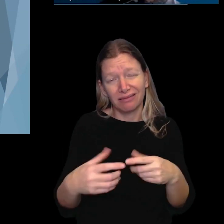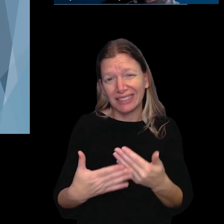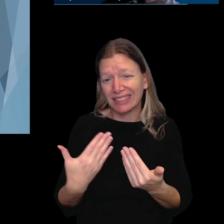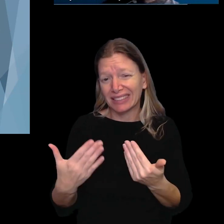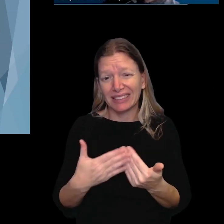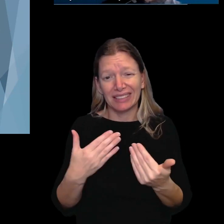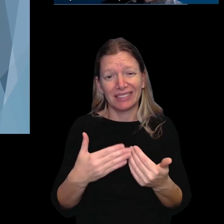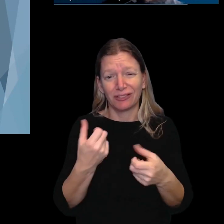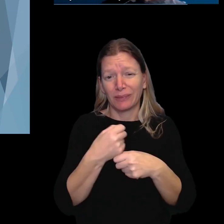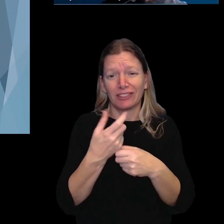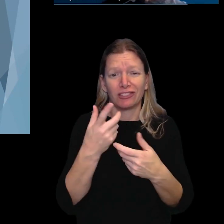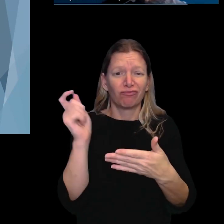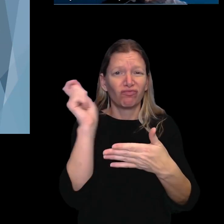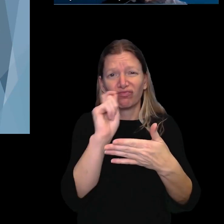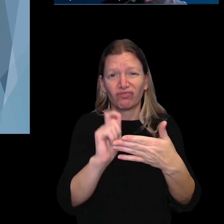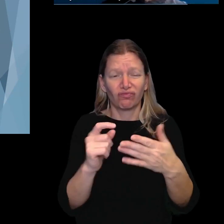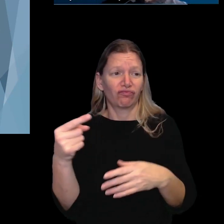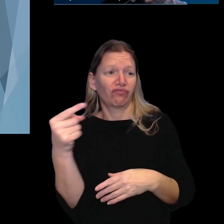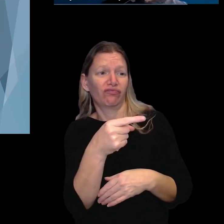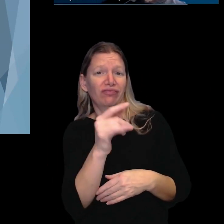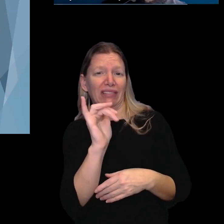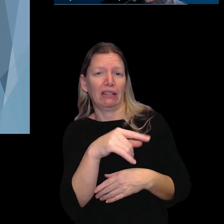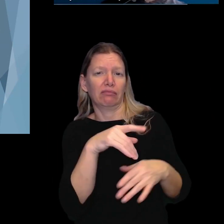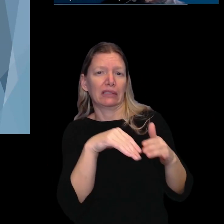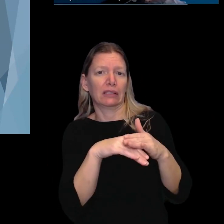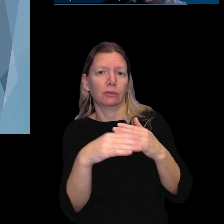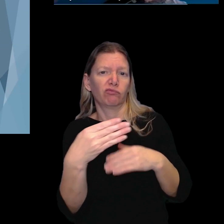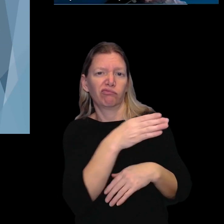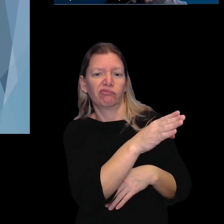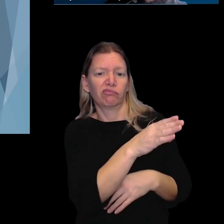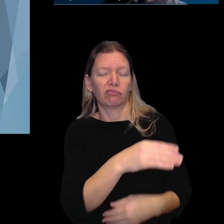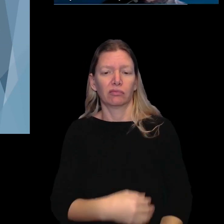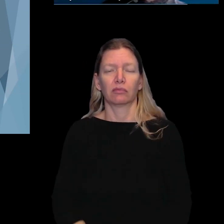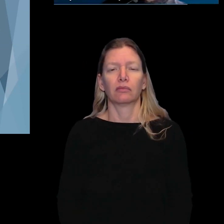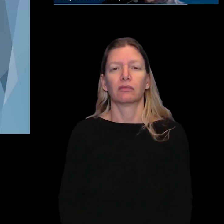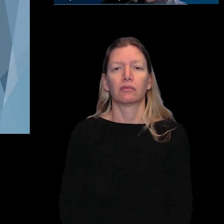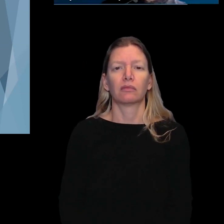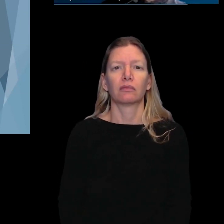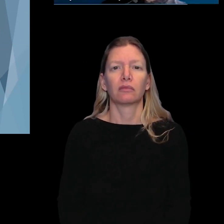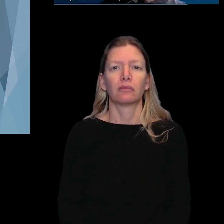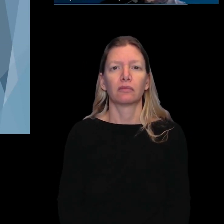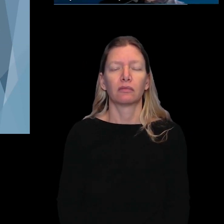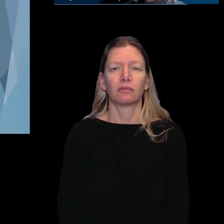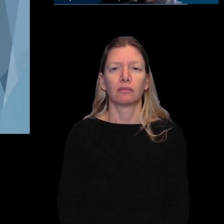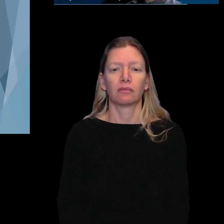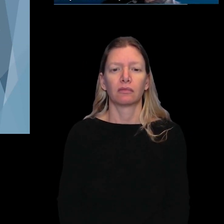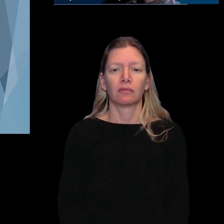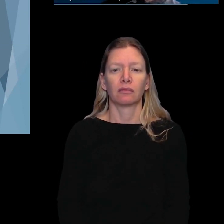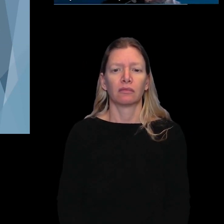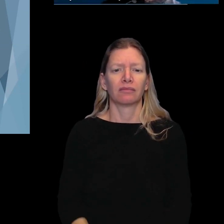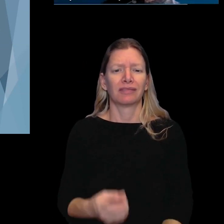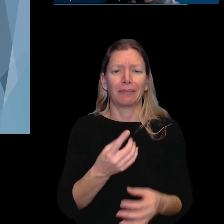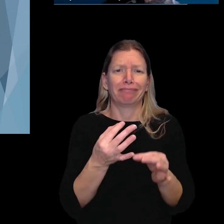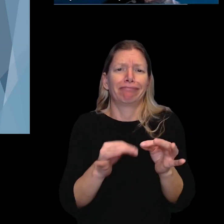then temporary signs are easy enough to make and just write down to direct voters to accessible routes.